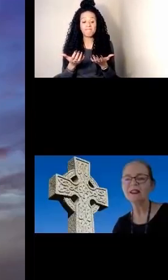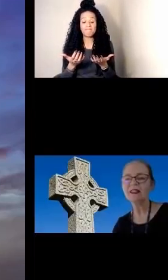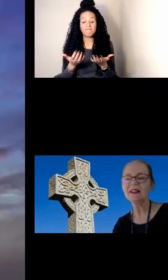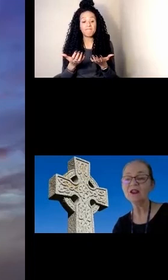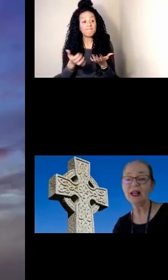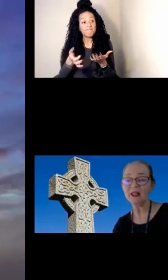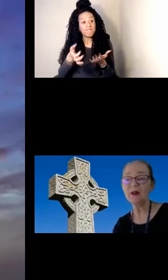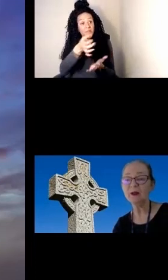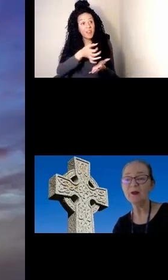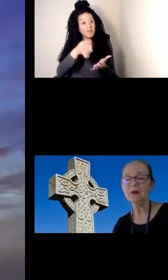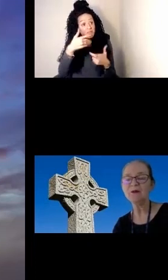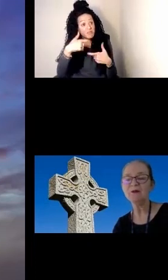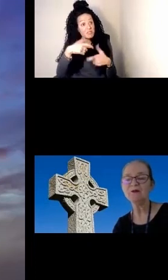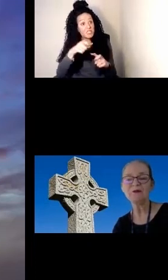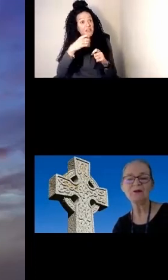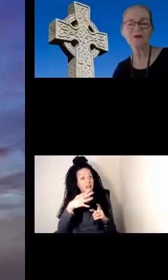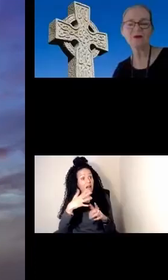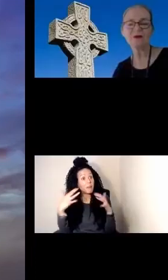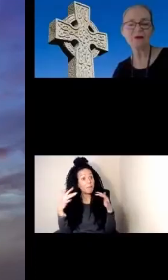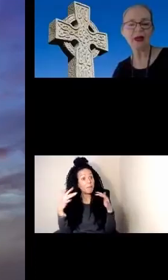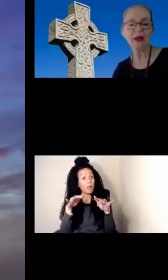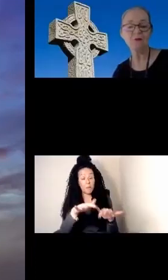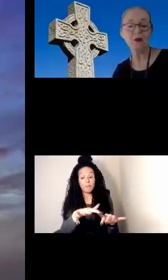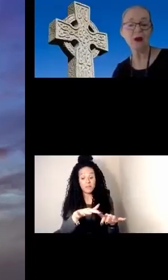it still attracts pilgrims